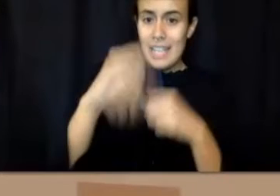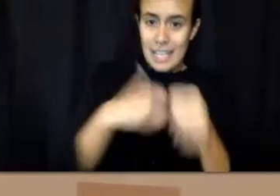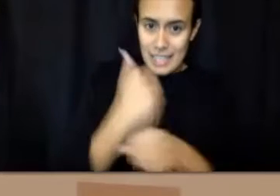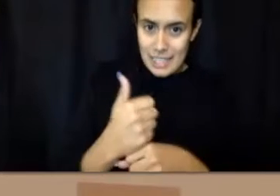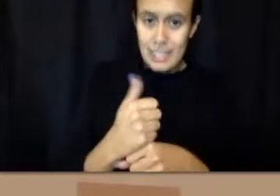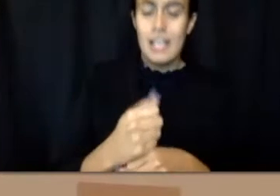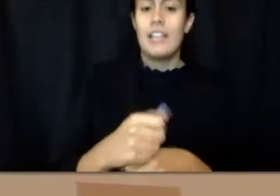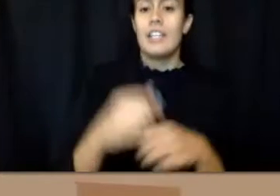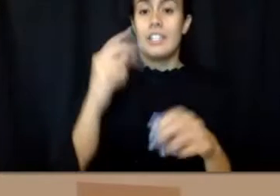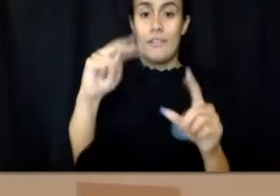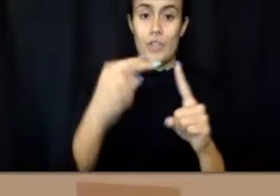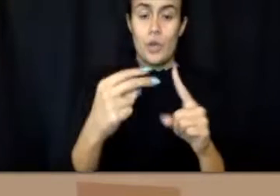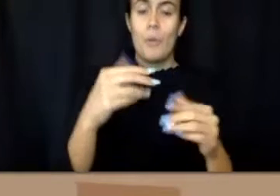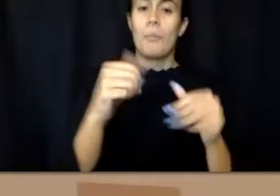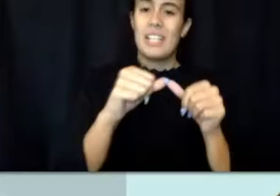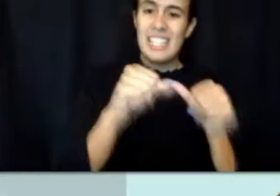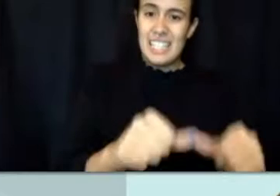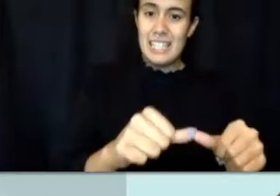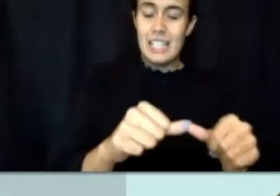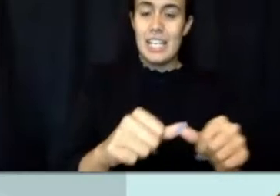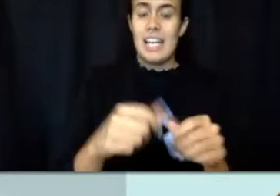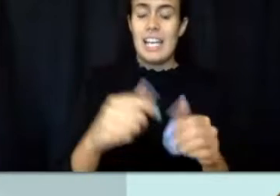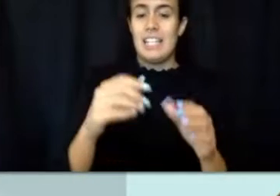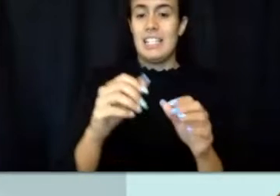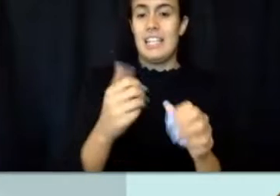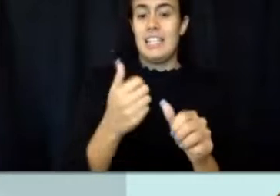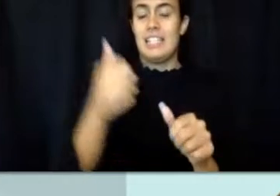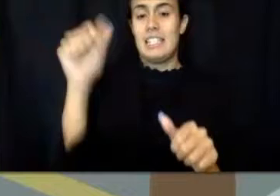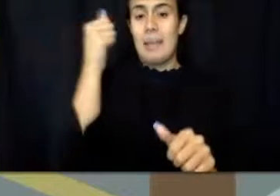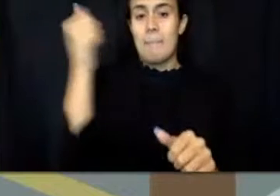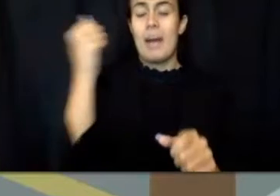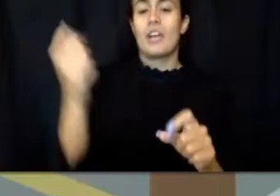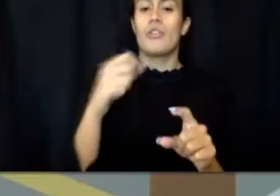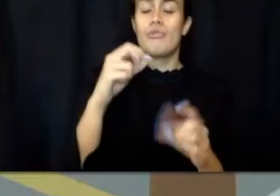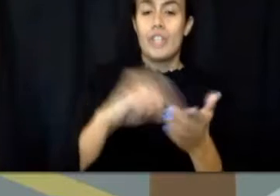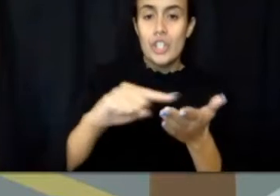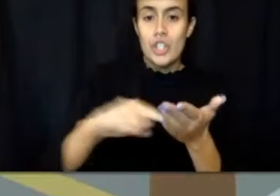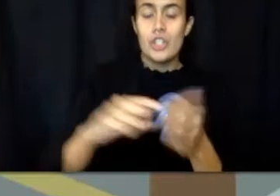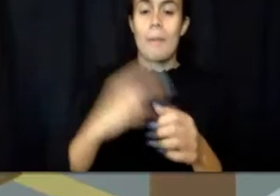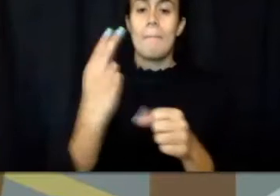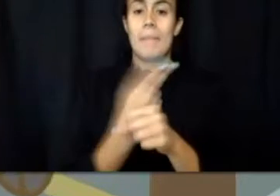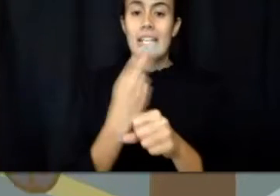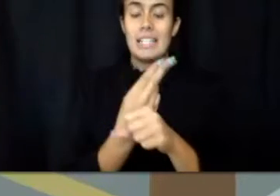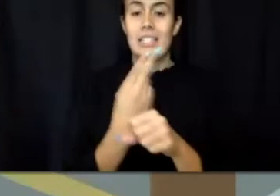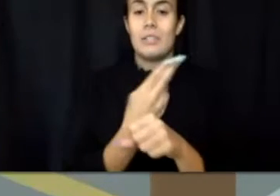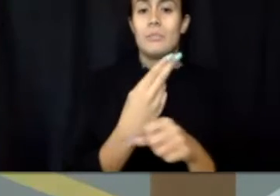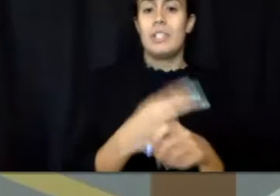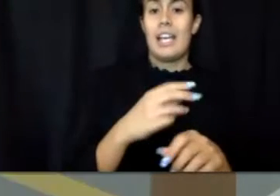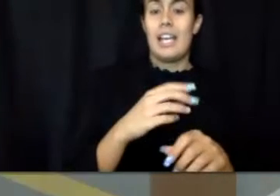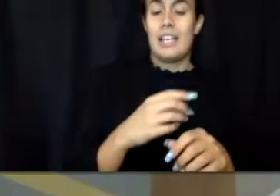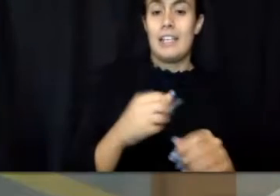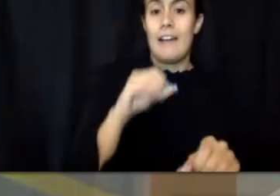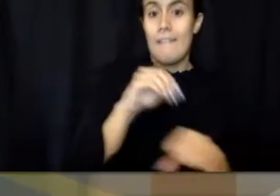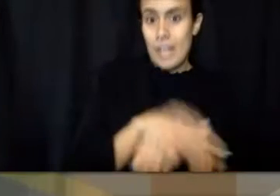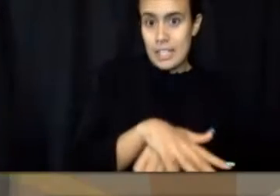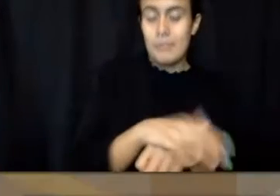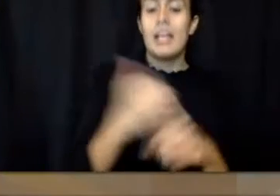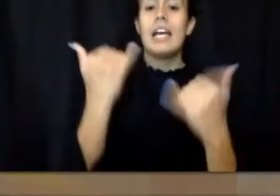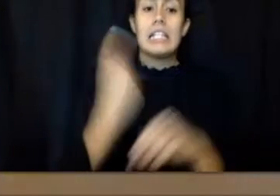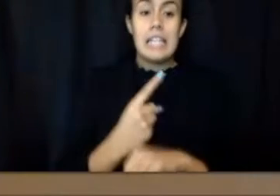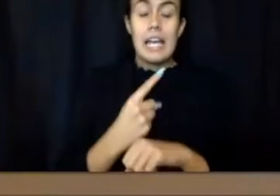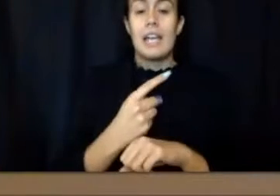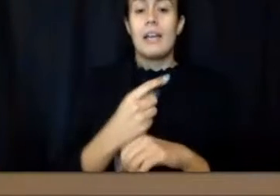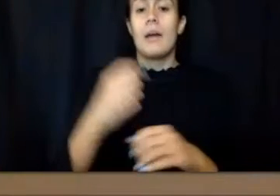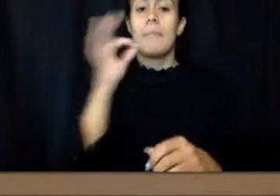this view persisted and set back research on the drug's mechanisms and effects. Today,